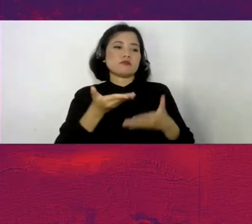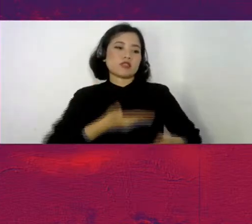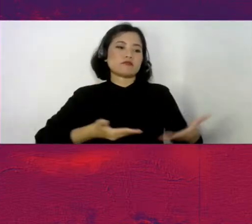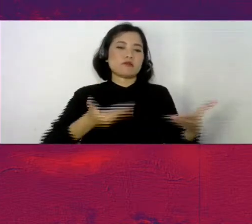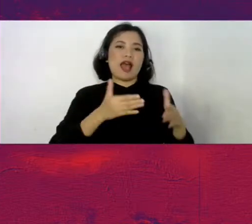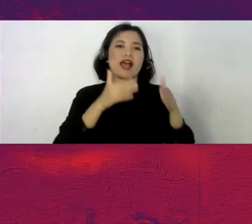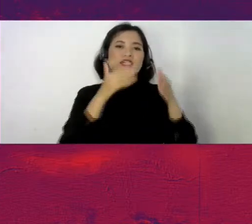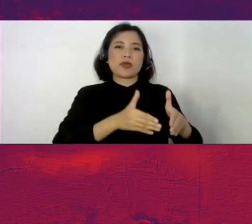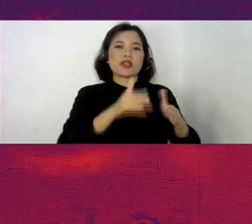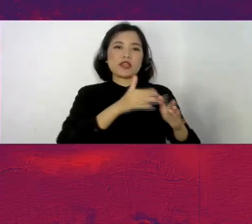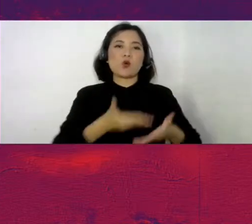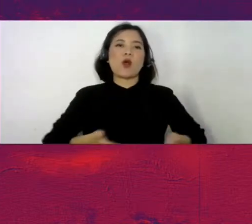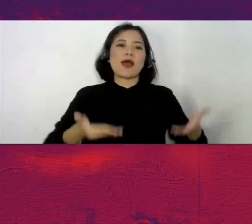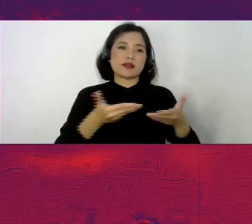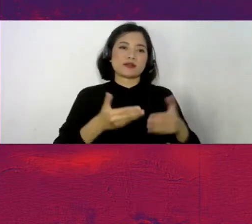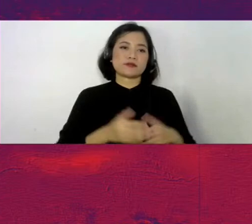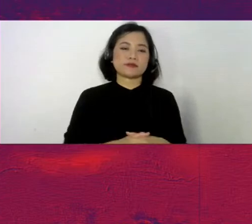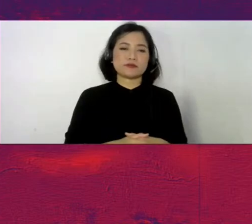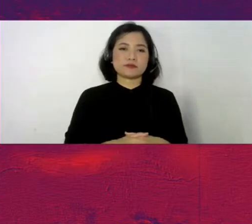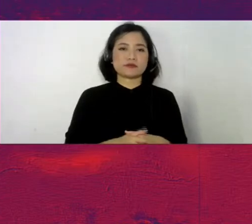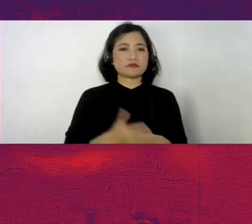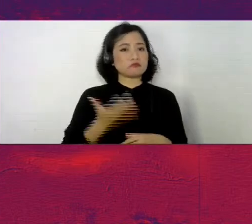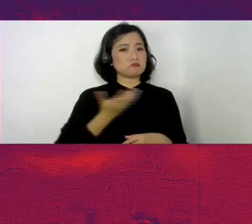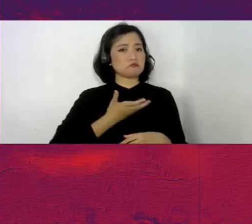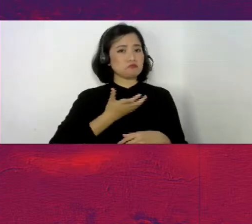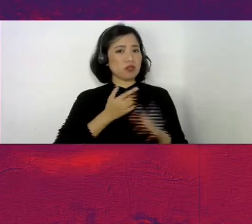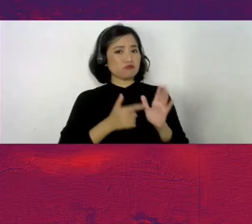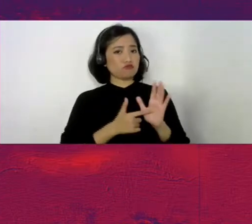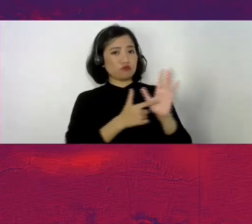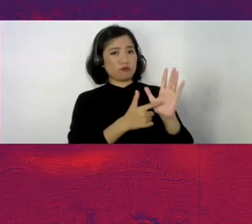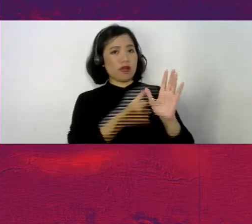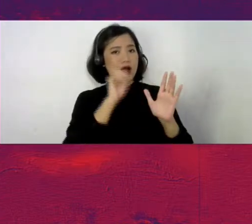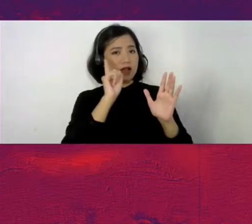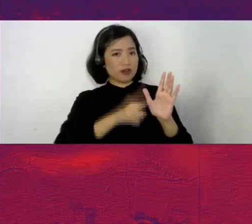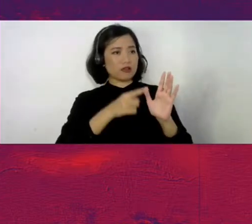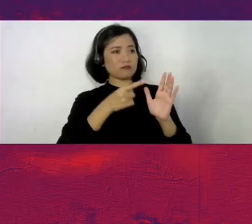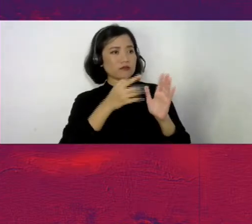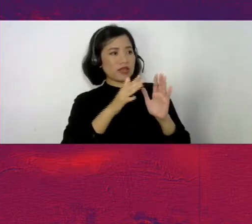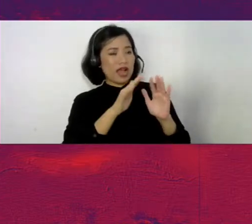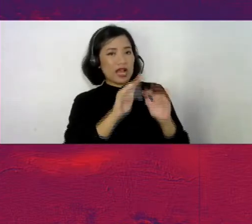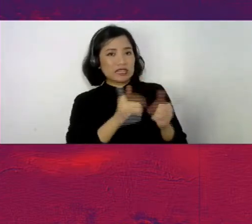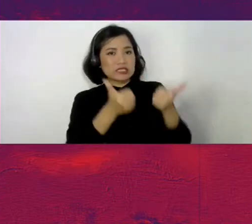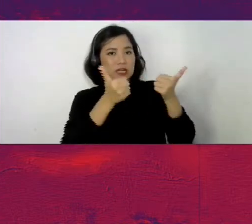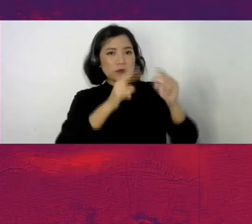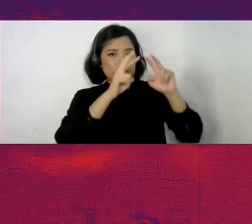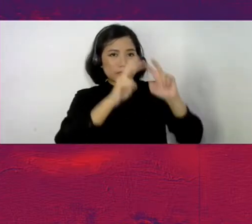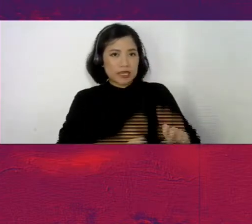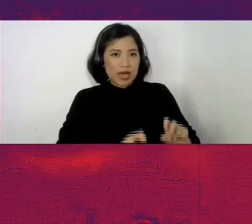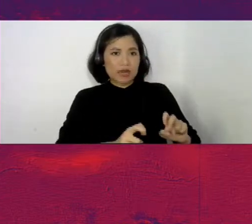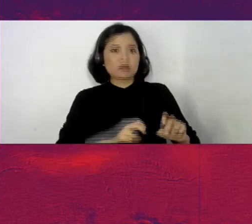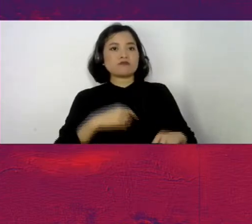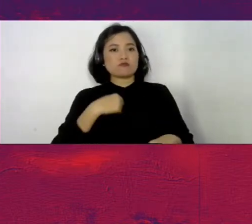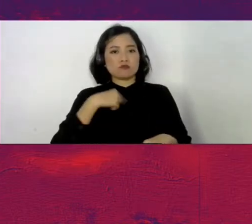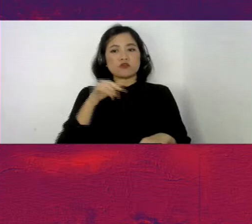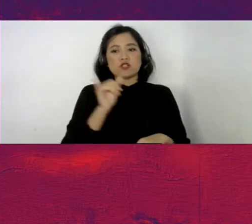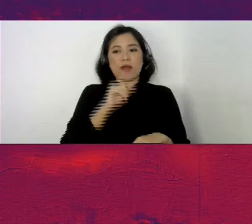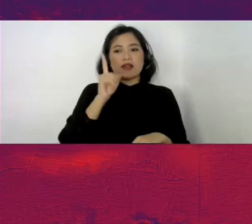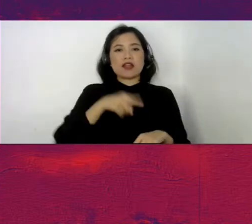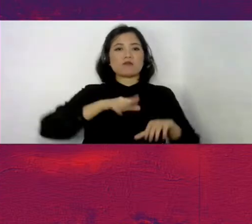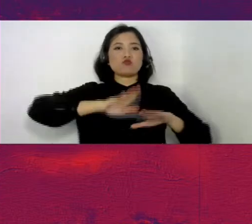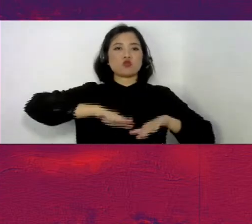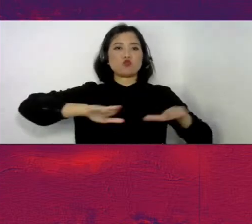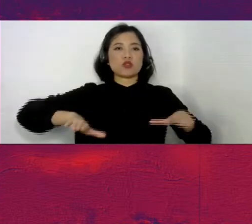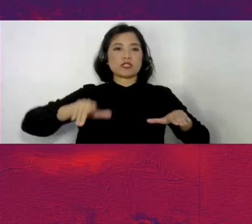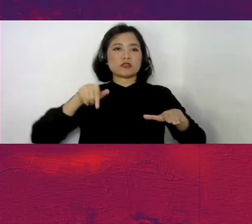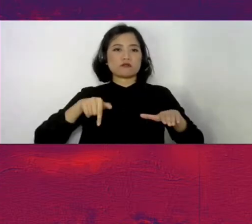Yeah, so I will present some findings from research, either from myself or also from students in the